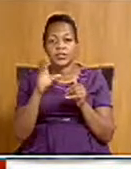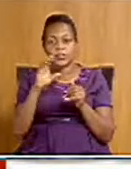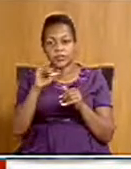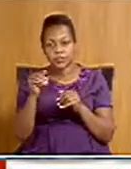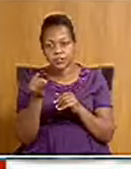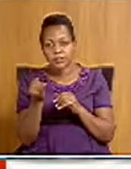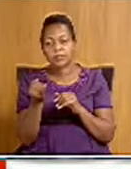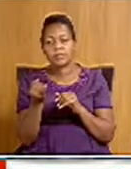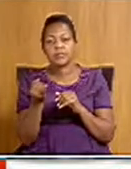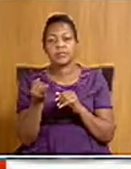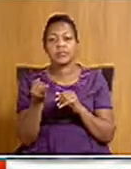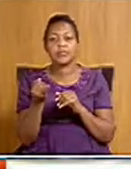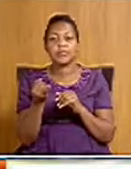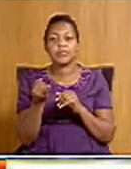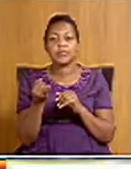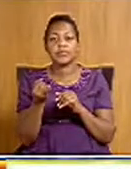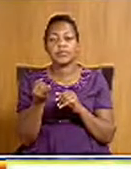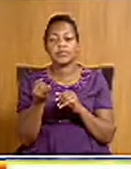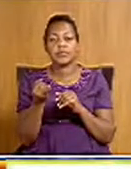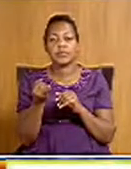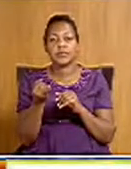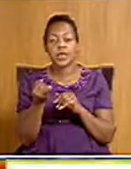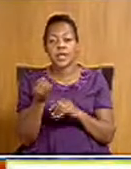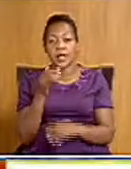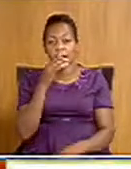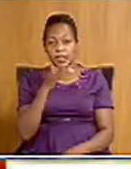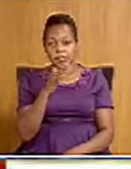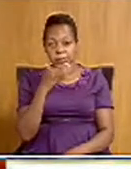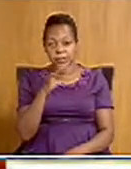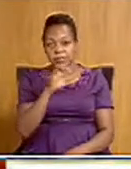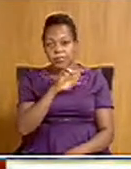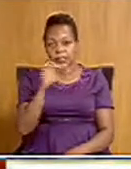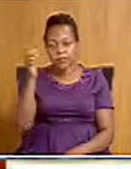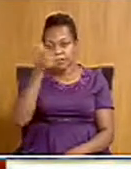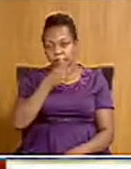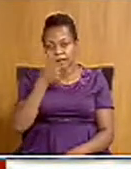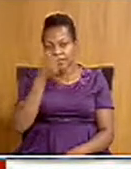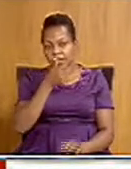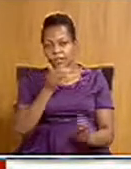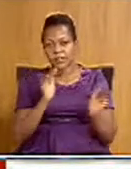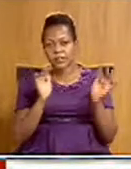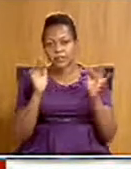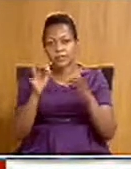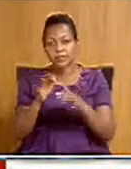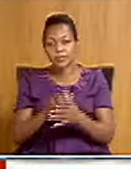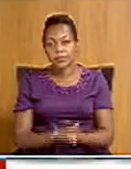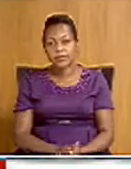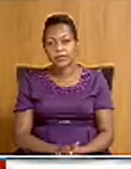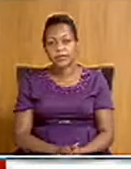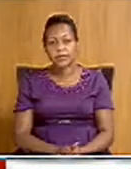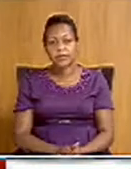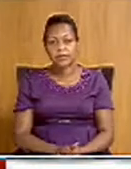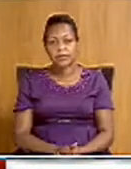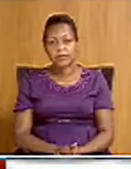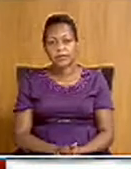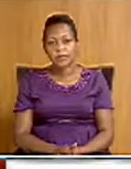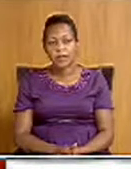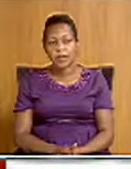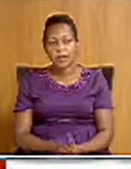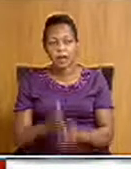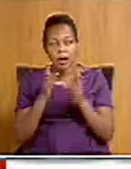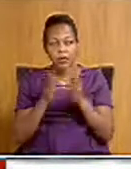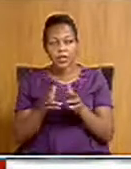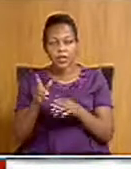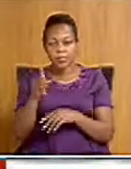Justice, the Right Honorable Speaker of the East African Legislative Assembly, the Right Honorable